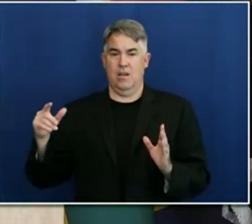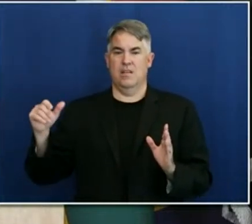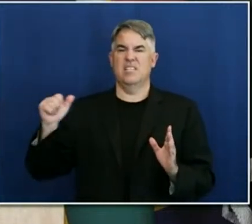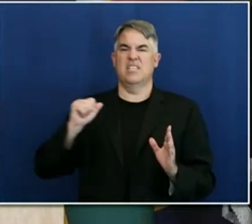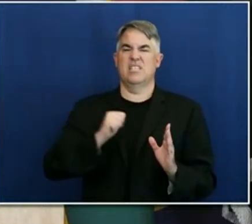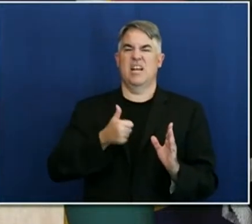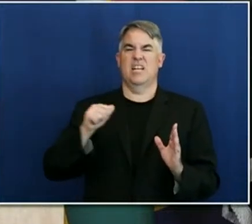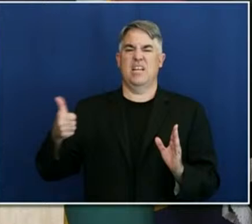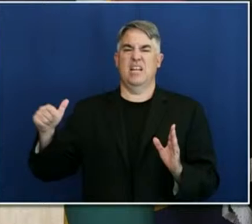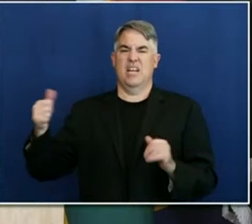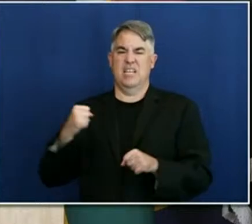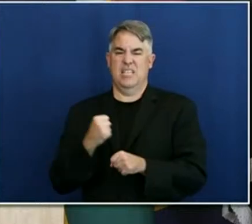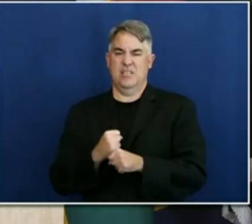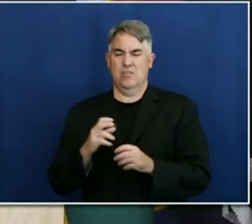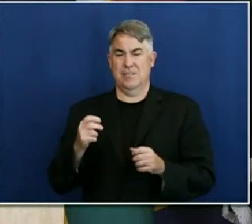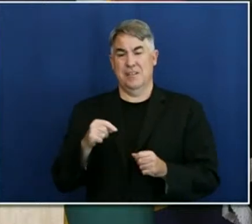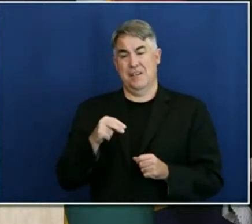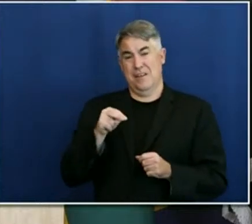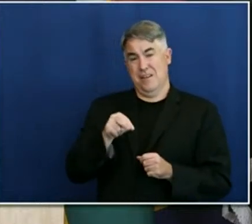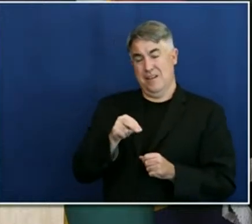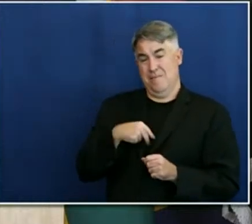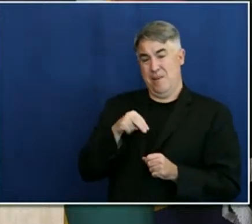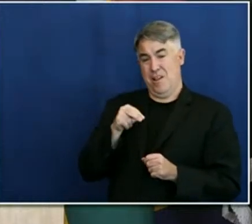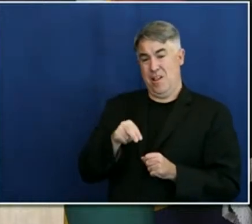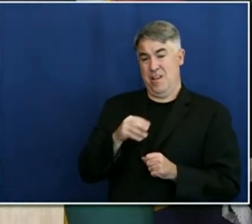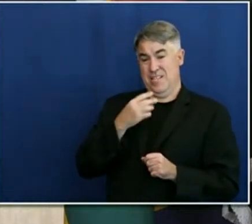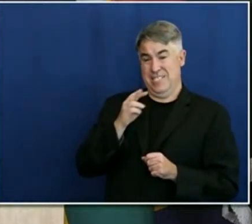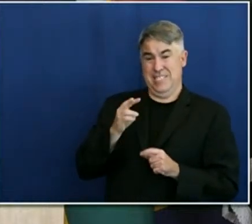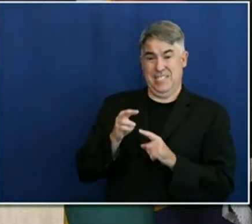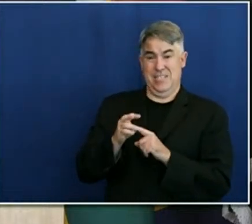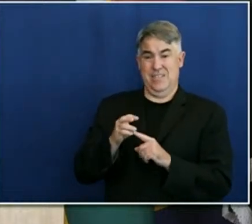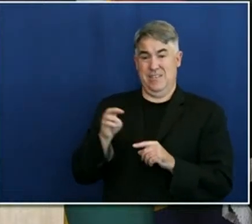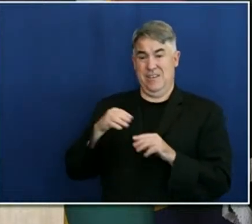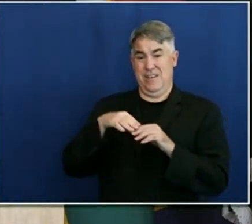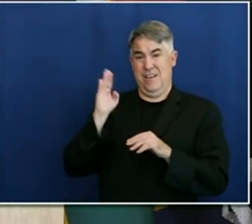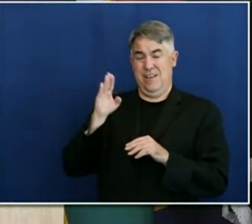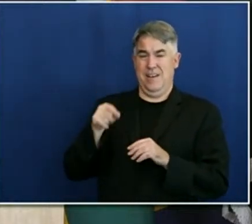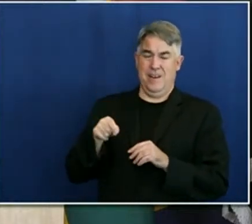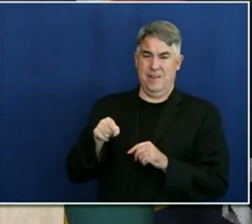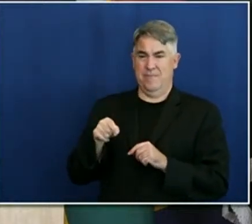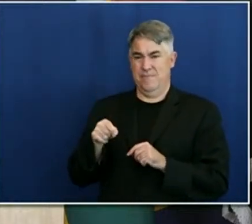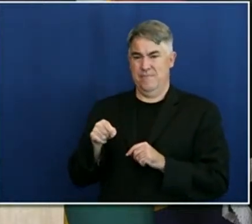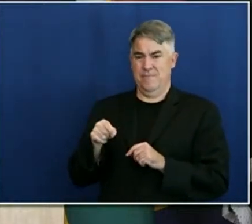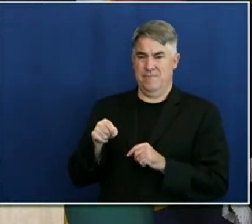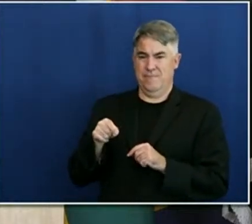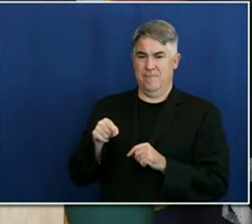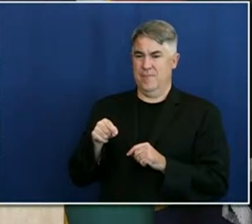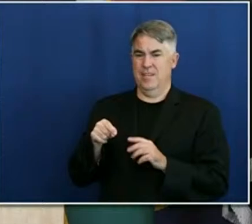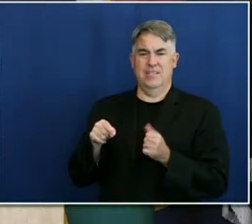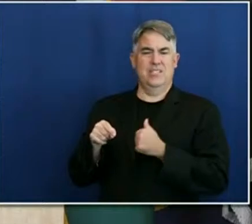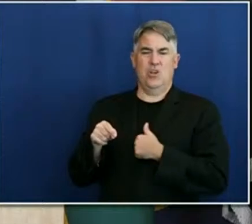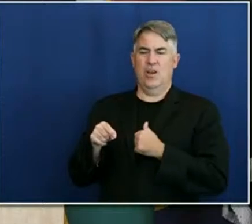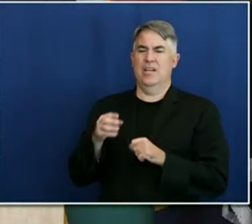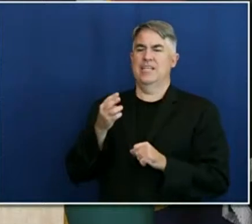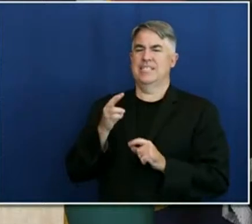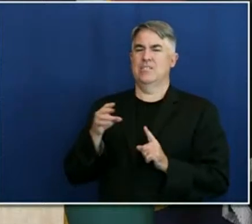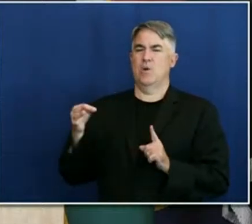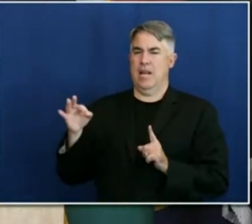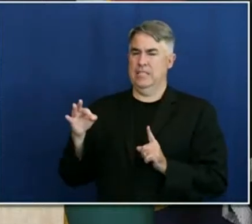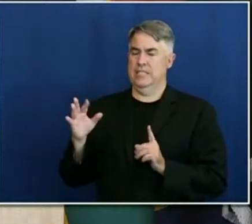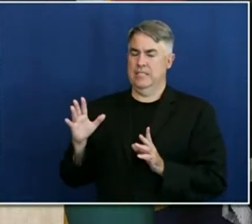population for 16 and older, the 16 to 19-year-old, we have about